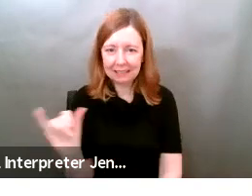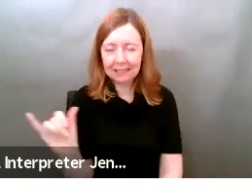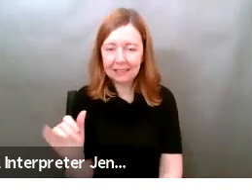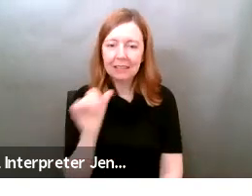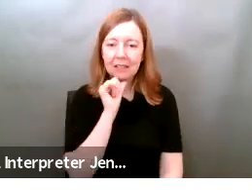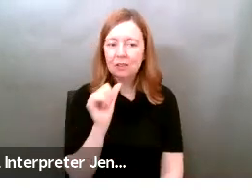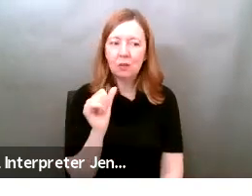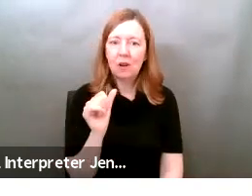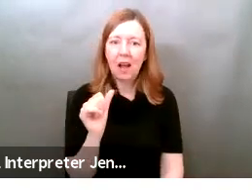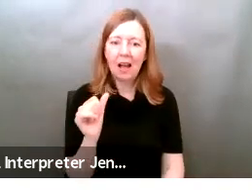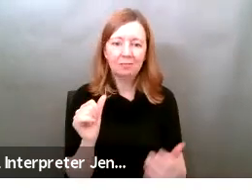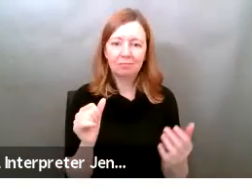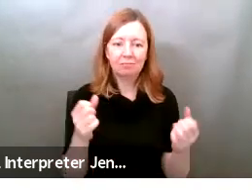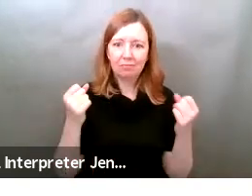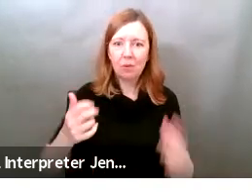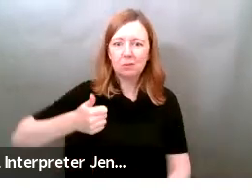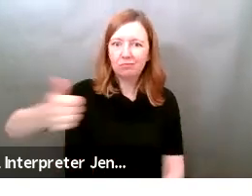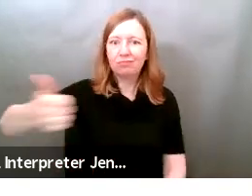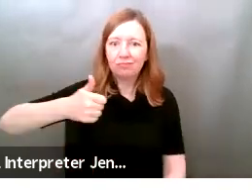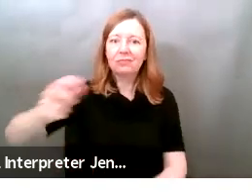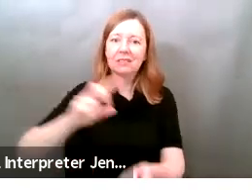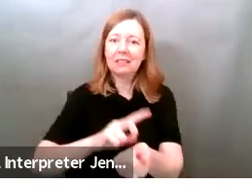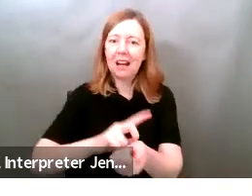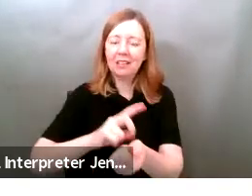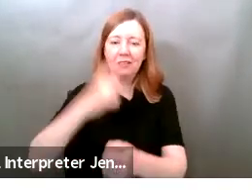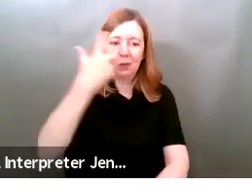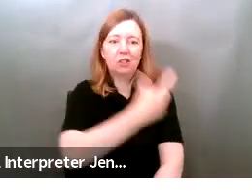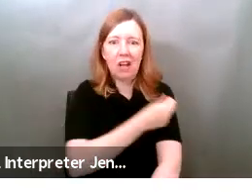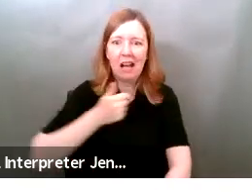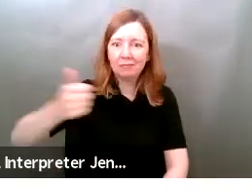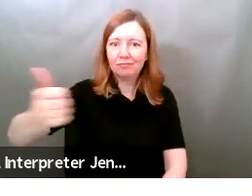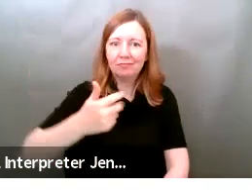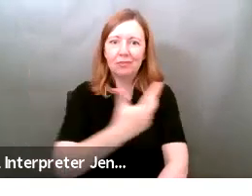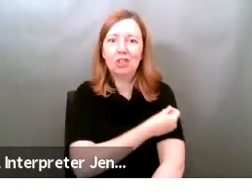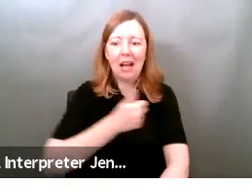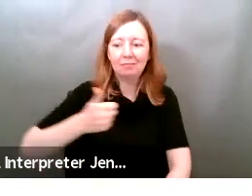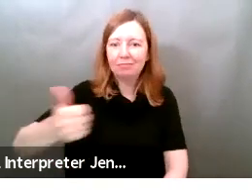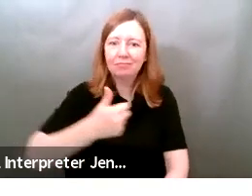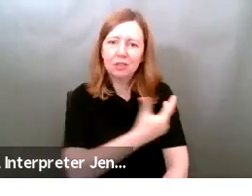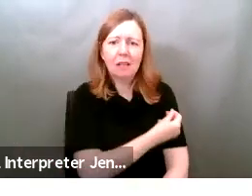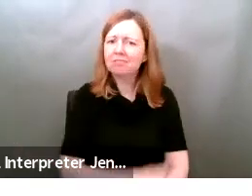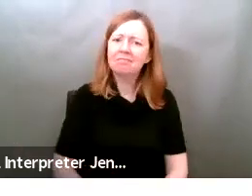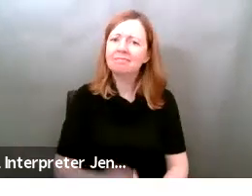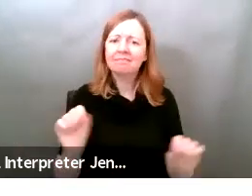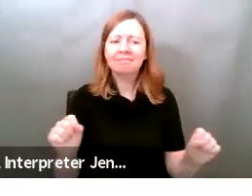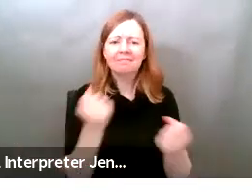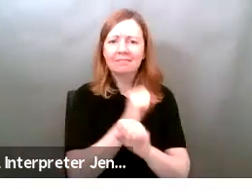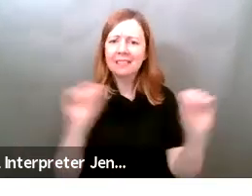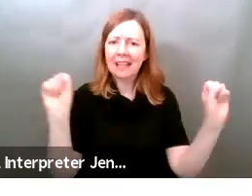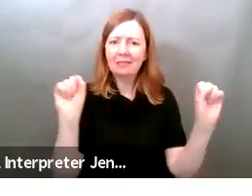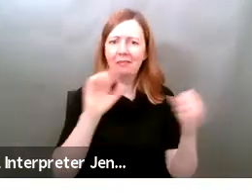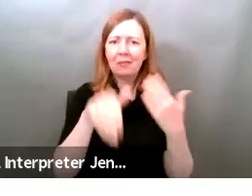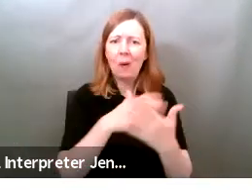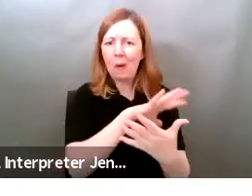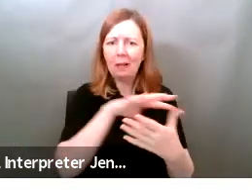not as though you have to make multiple visits to your child's pediatrician in order to get them caught up on their